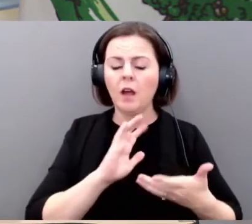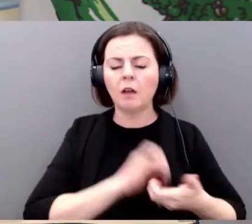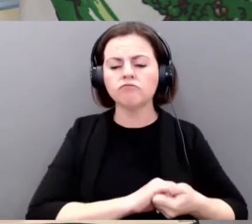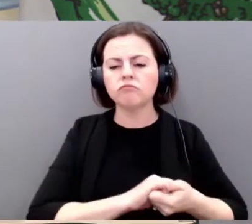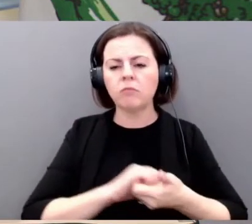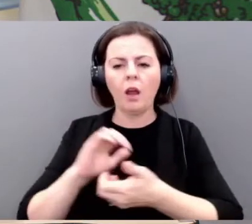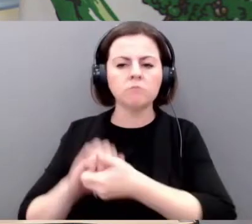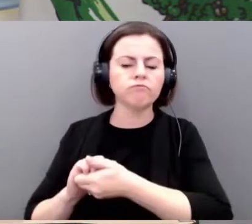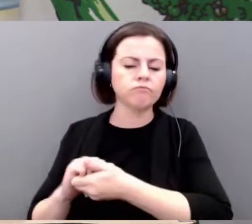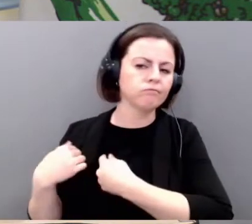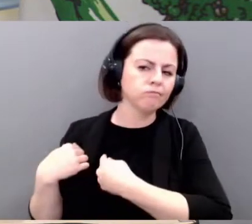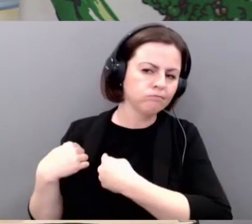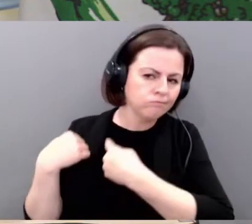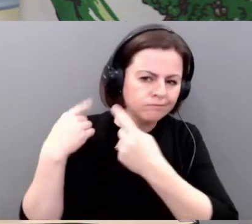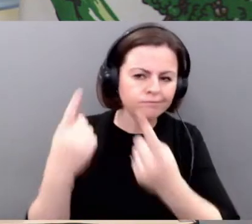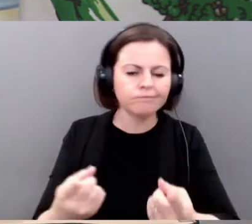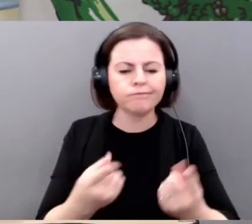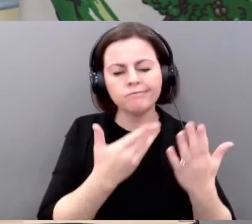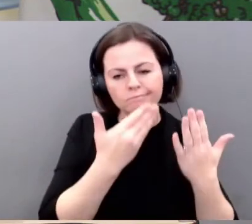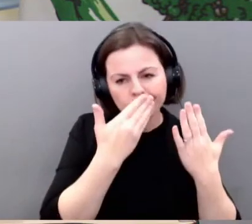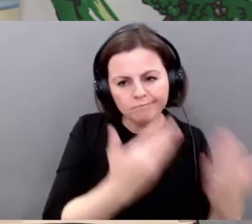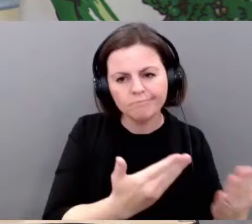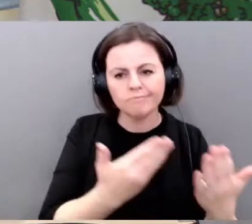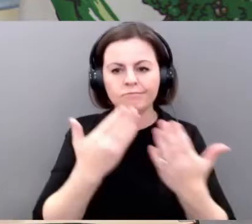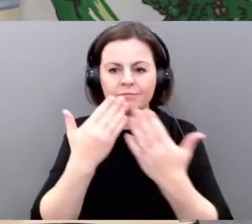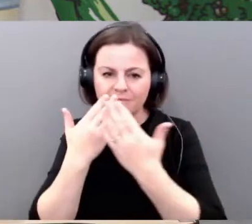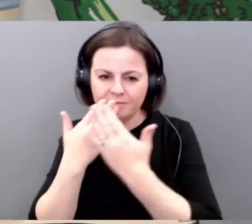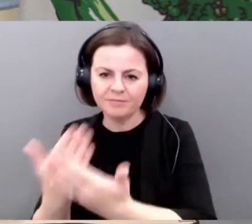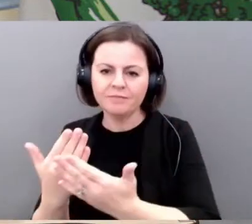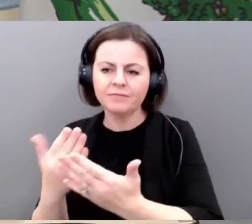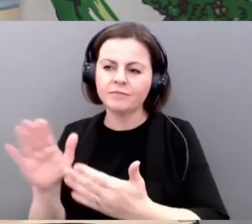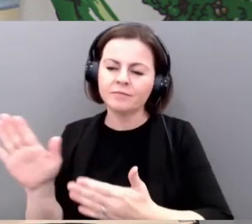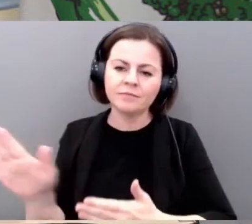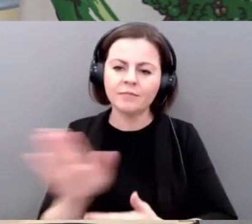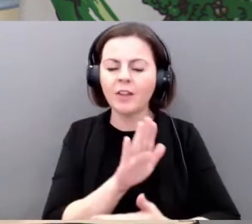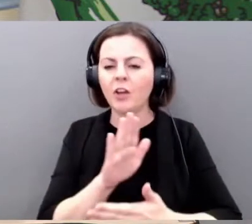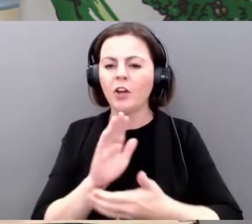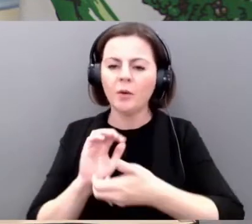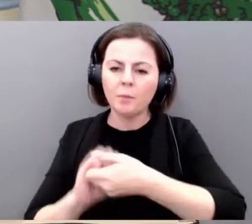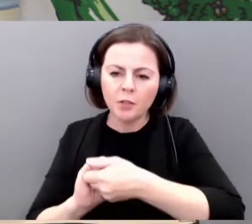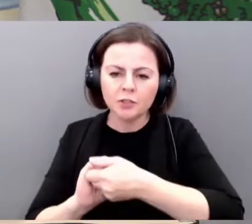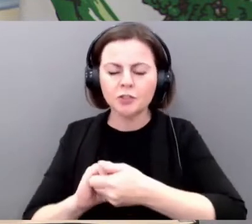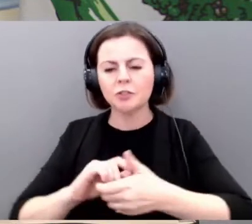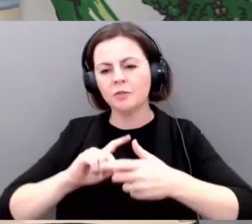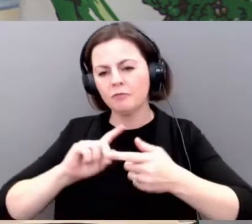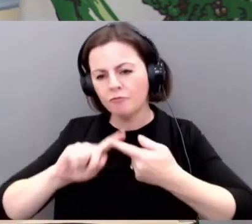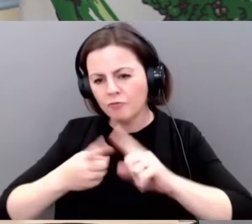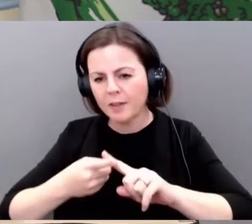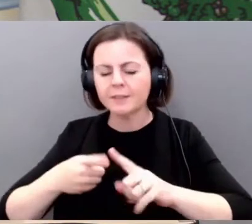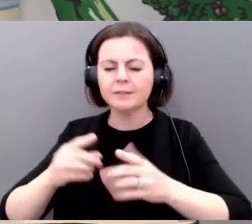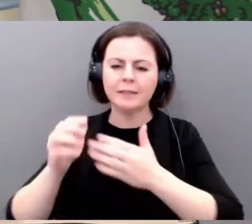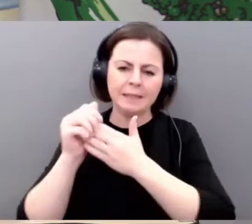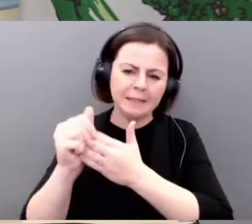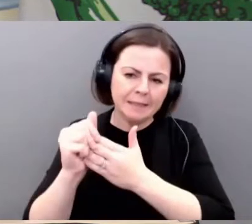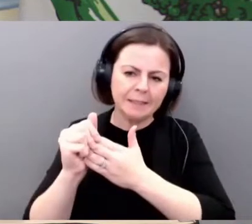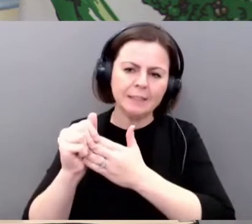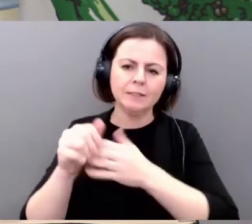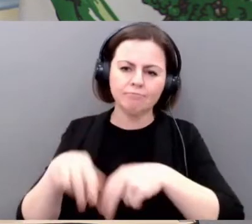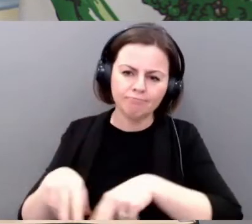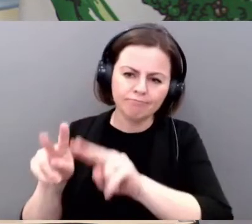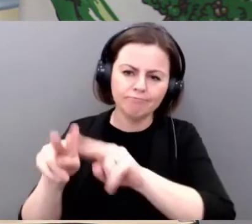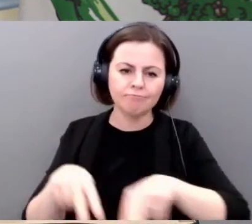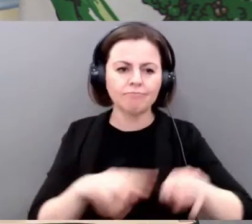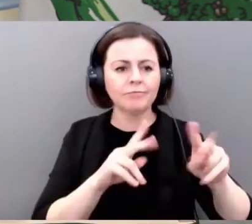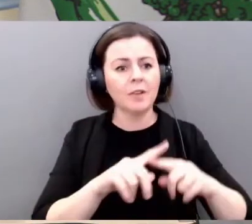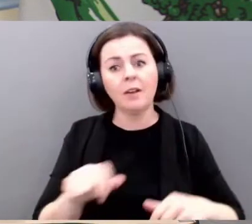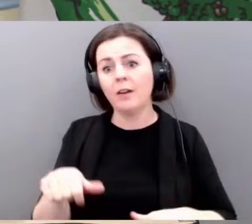during this pandemic, and we're extremely grateful for that leadership, for that partnership, and that friendship. There are countless other groups, from